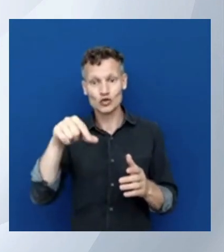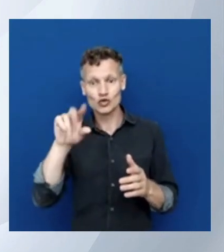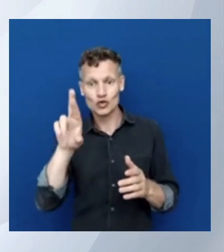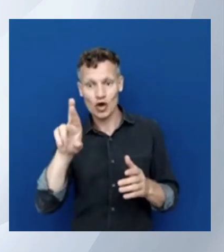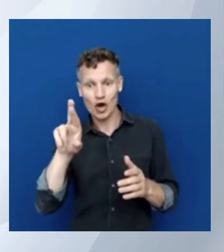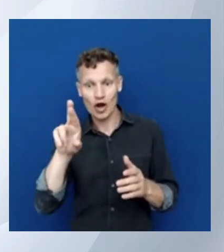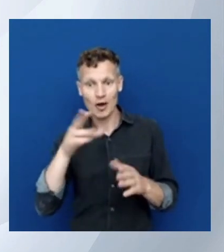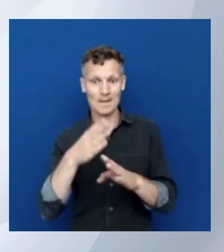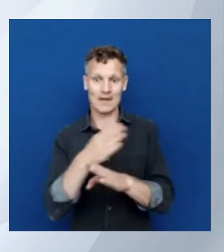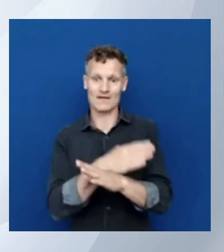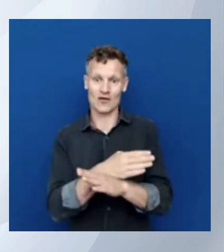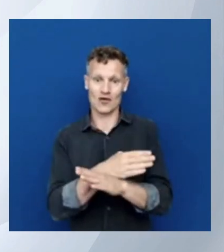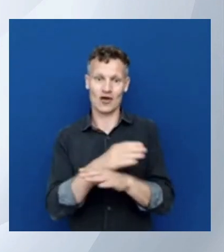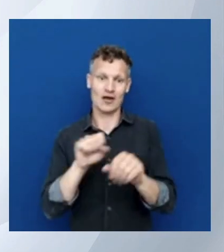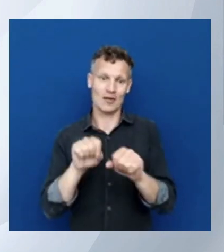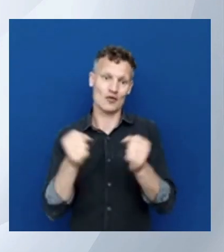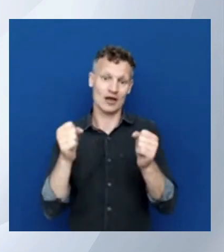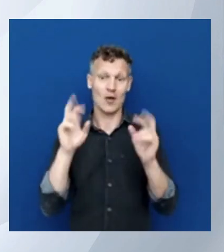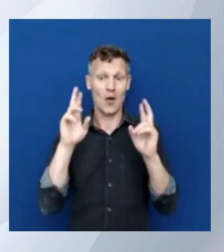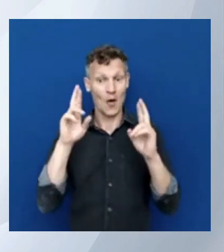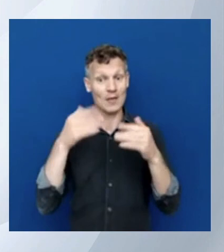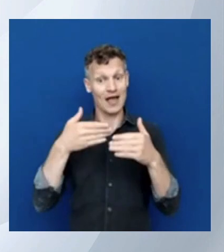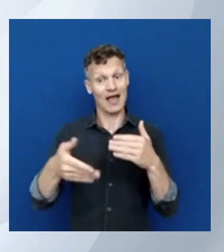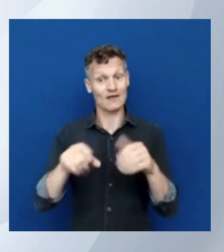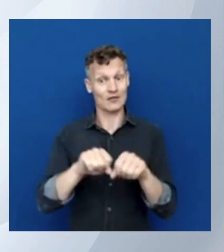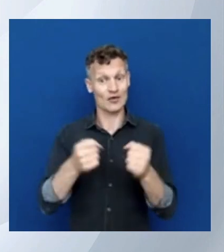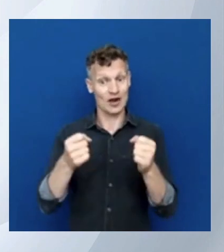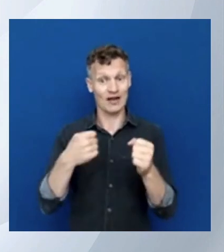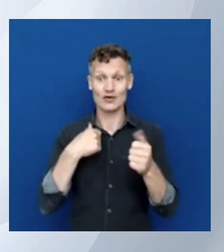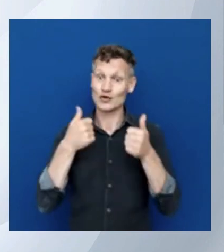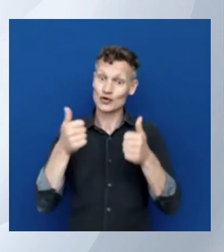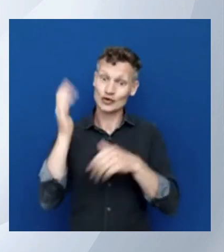after the break with a great talk by Barbara.